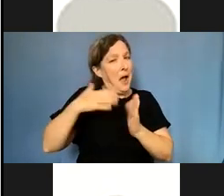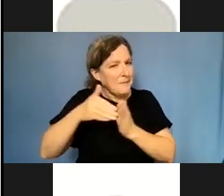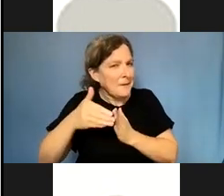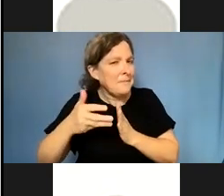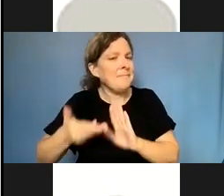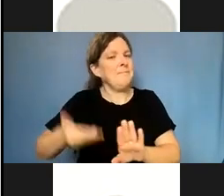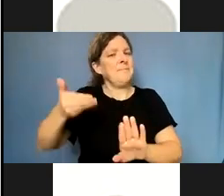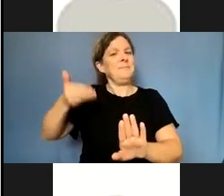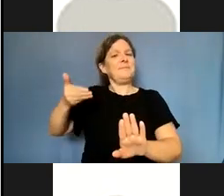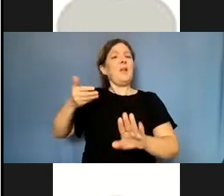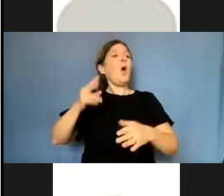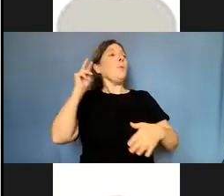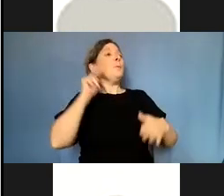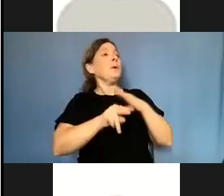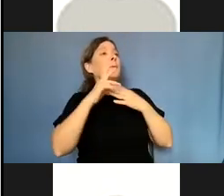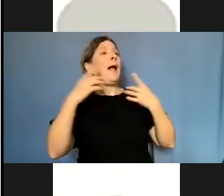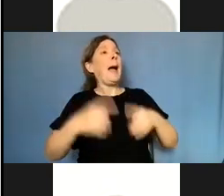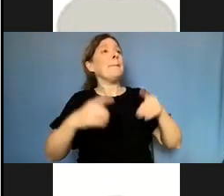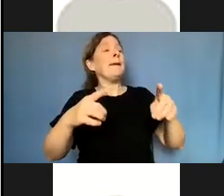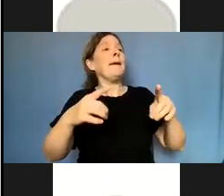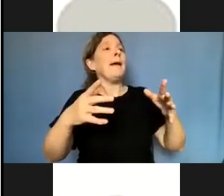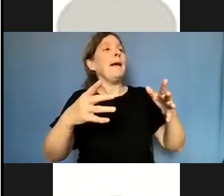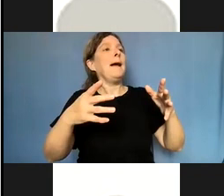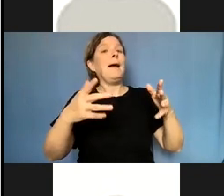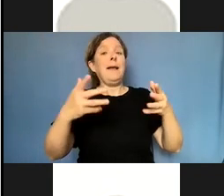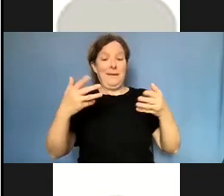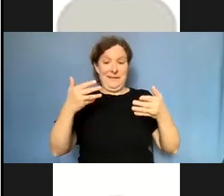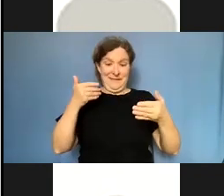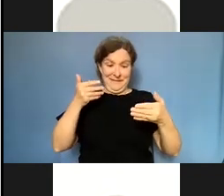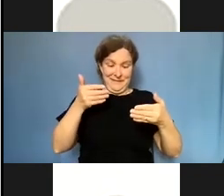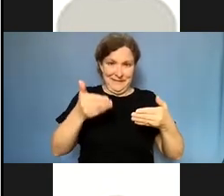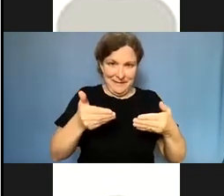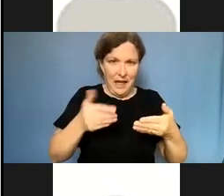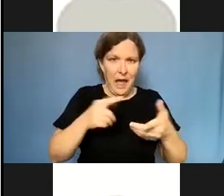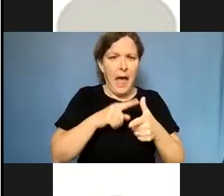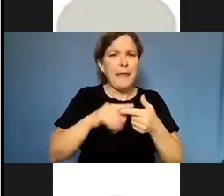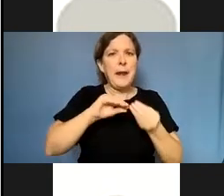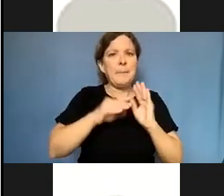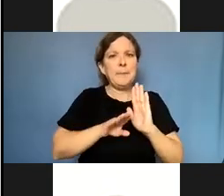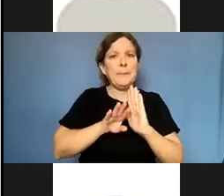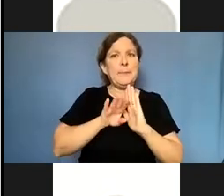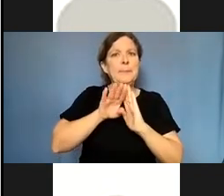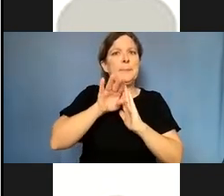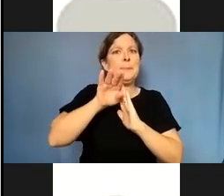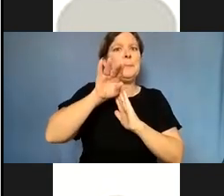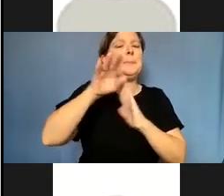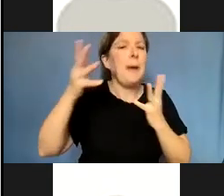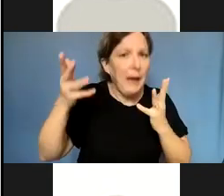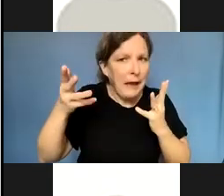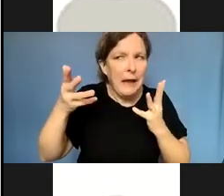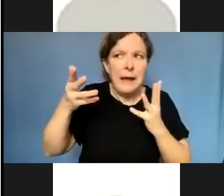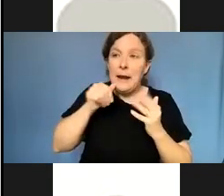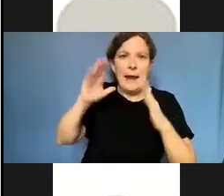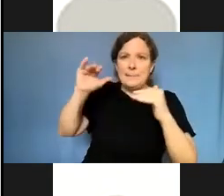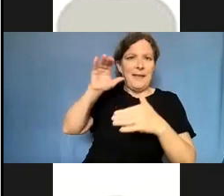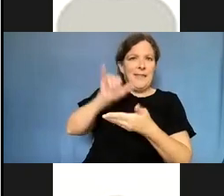have been predictions about what will happen further out. And then the pandemic, you know, the numbers have not gone in the direction that everyone wants them